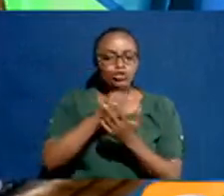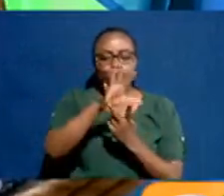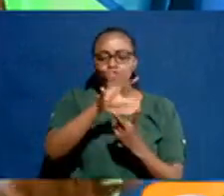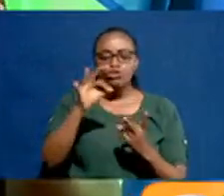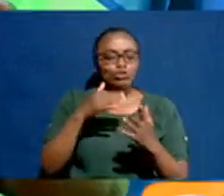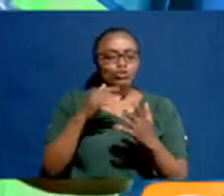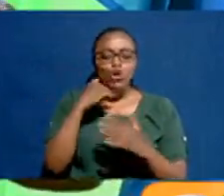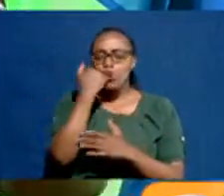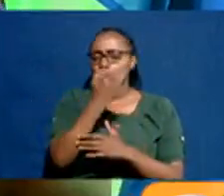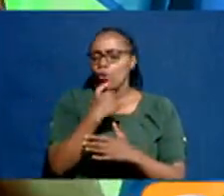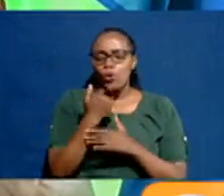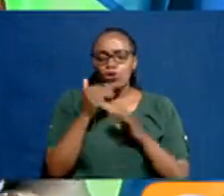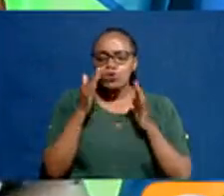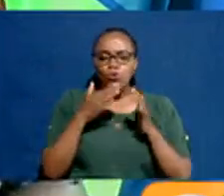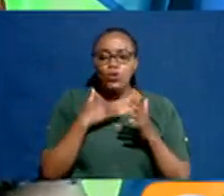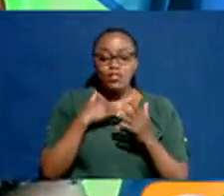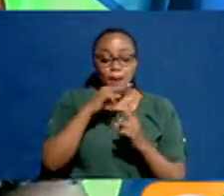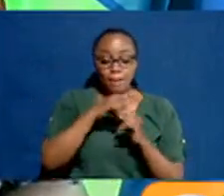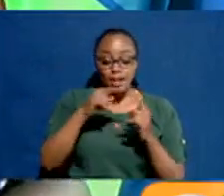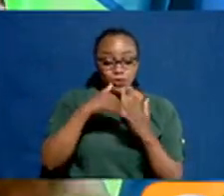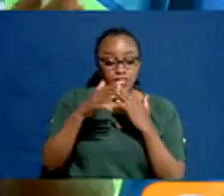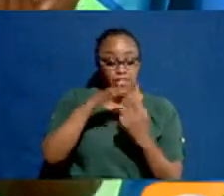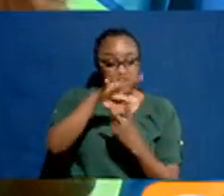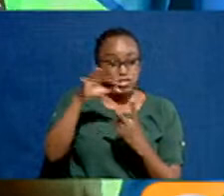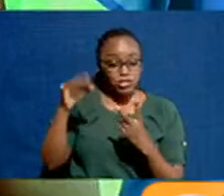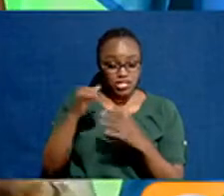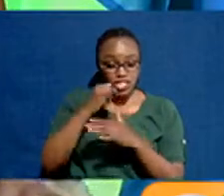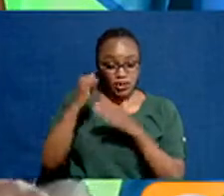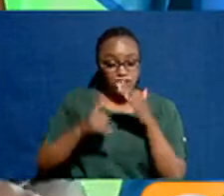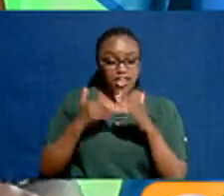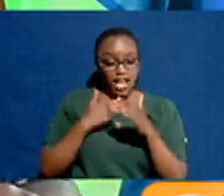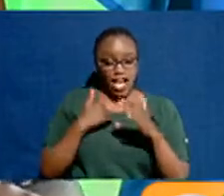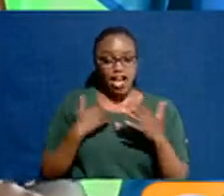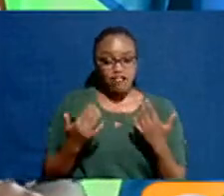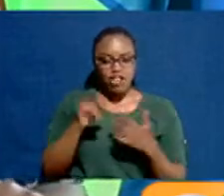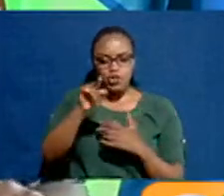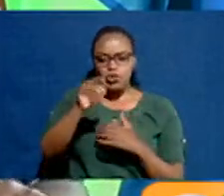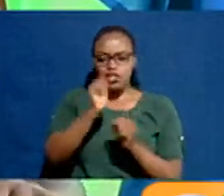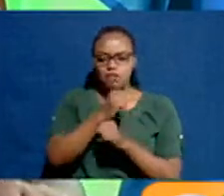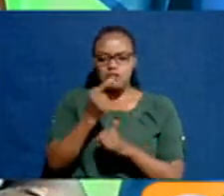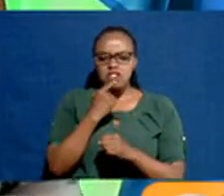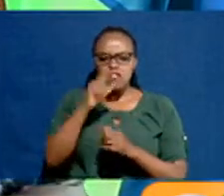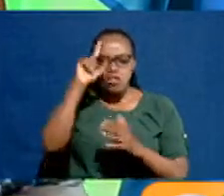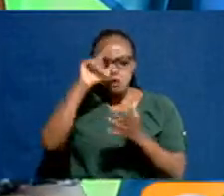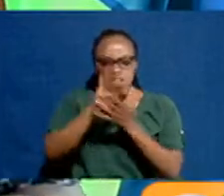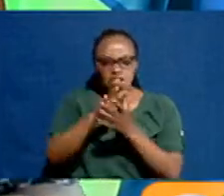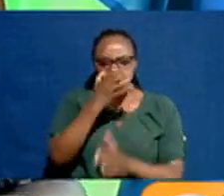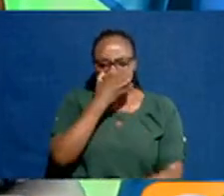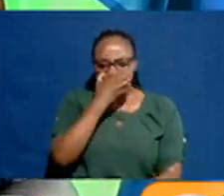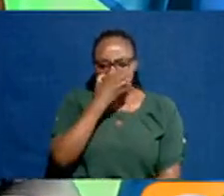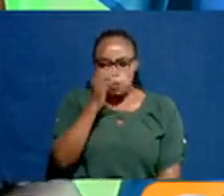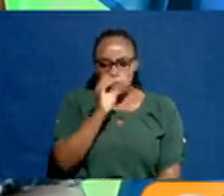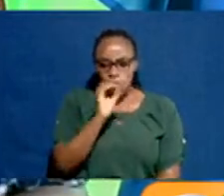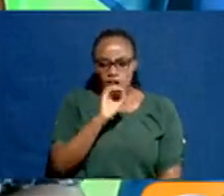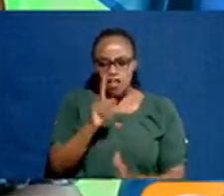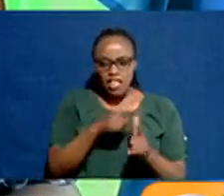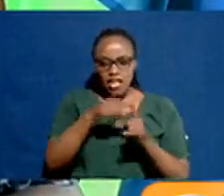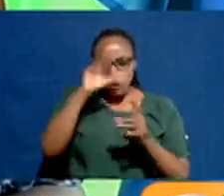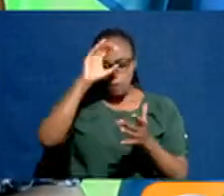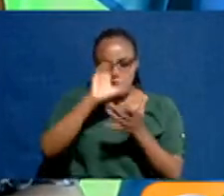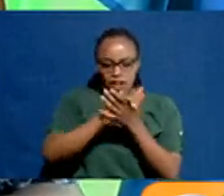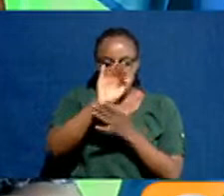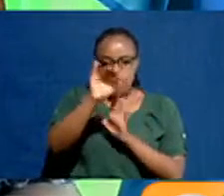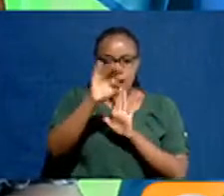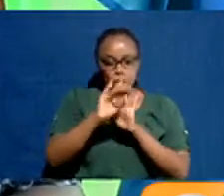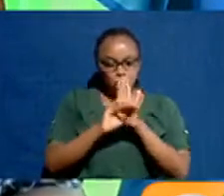want, but choices have consequences. Okay. There is no way you can say you don't believe in William Ruto, you don't believe in his